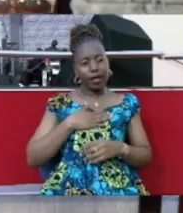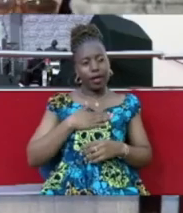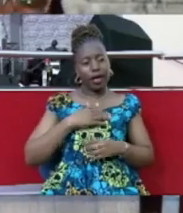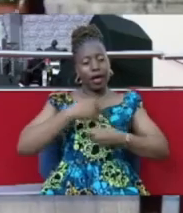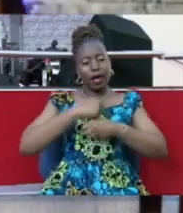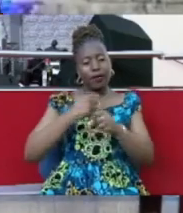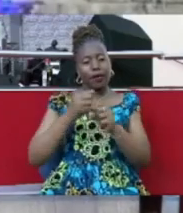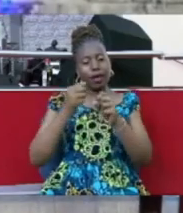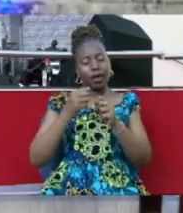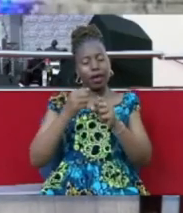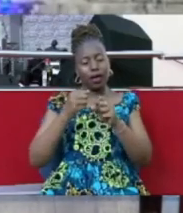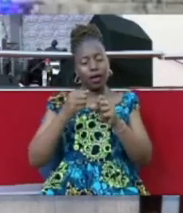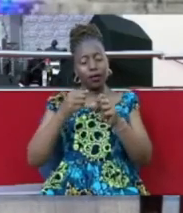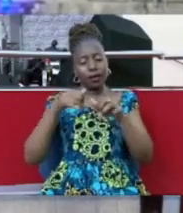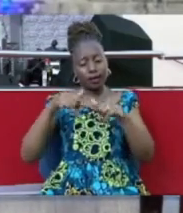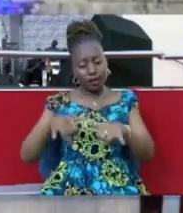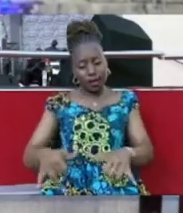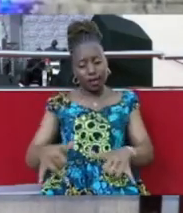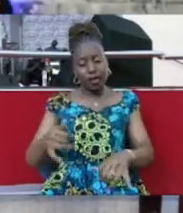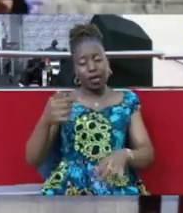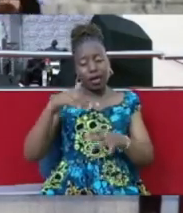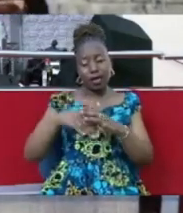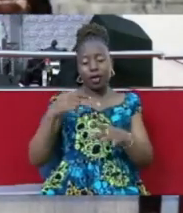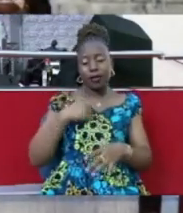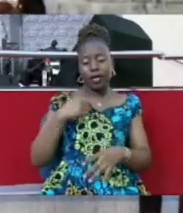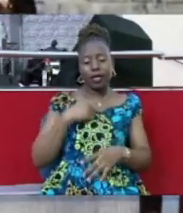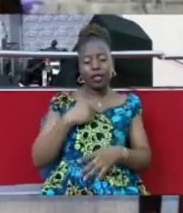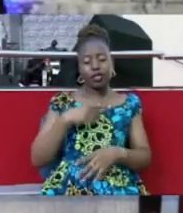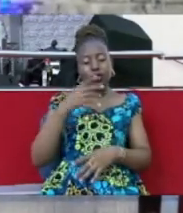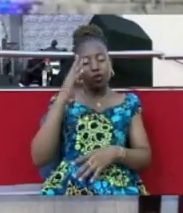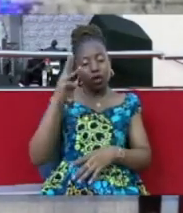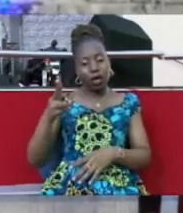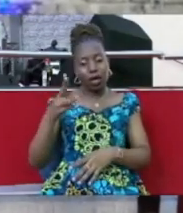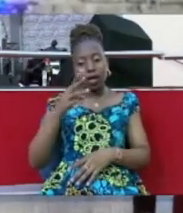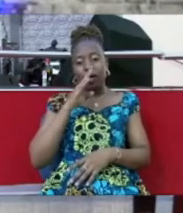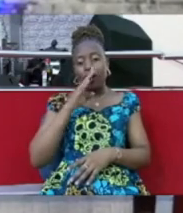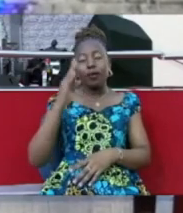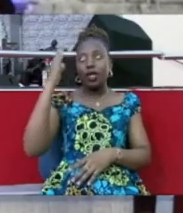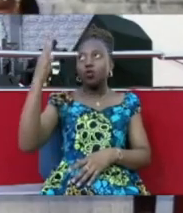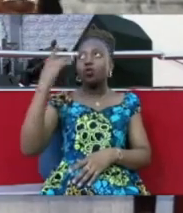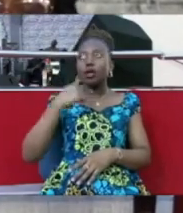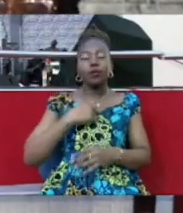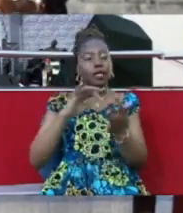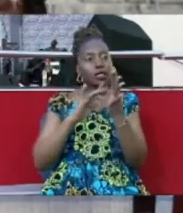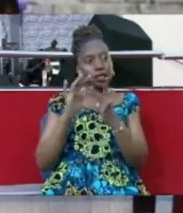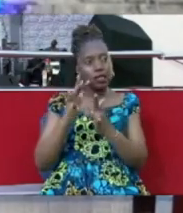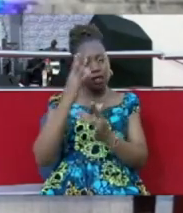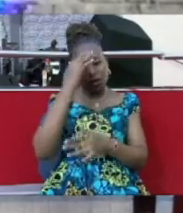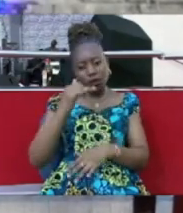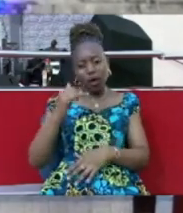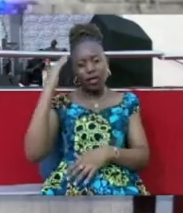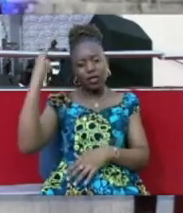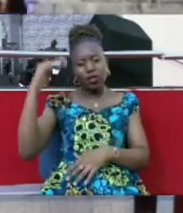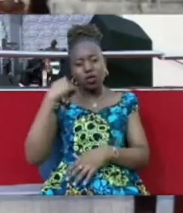me. That it will be you and I, Jesus, because it's you that matters.